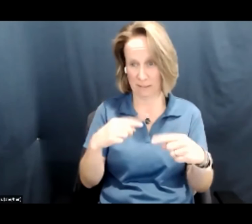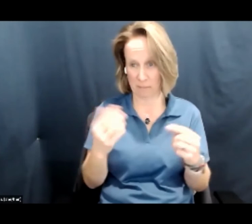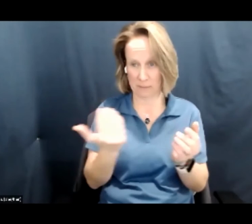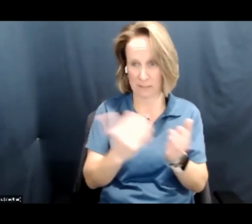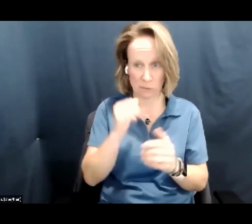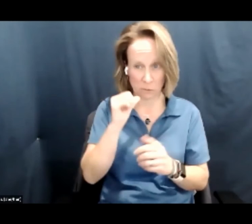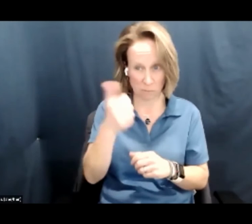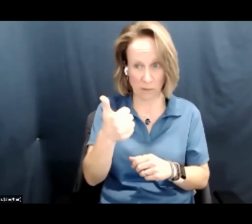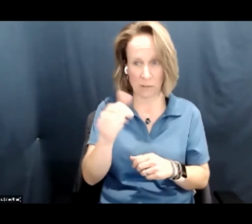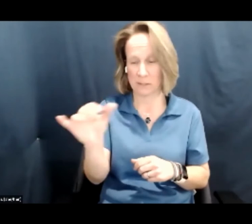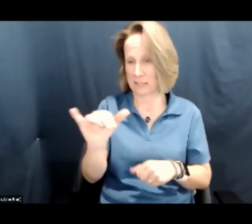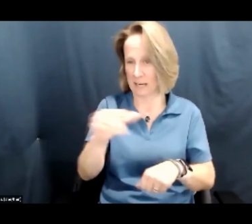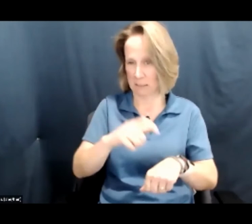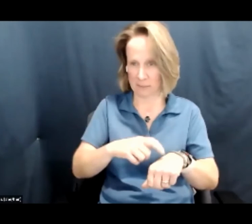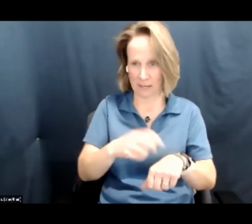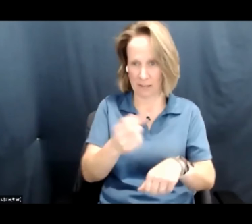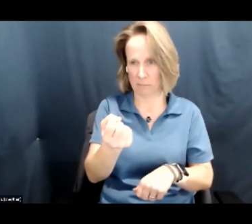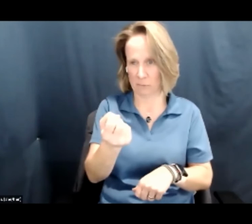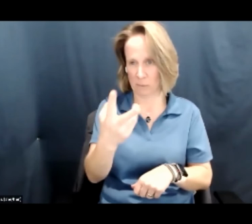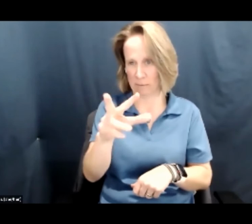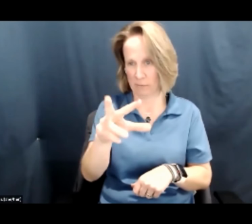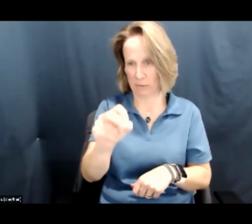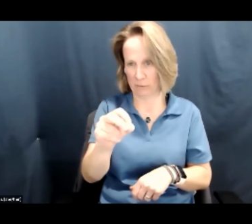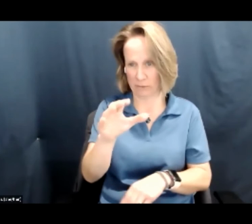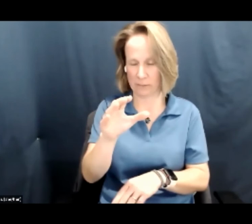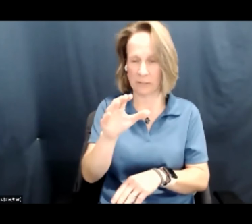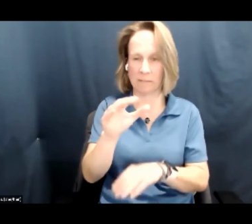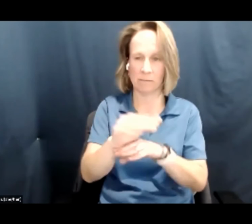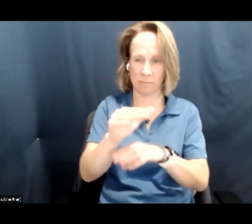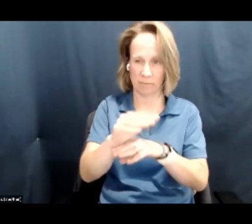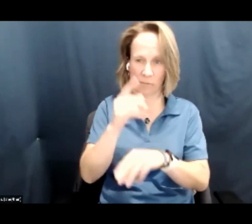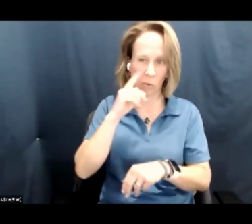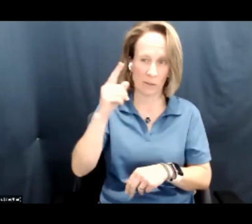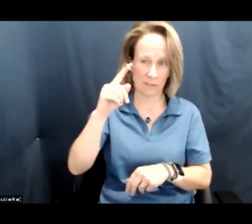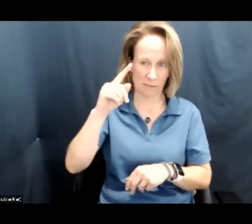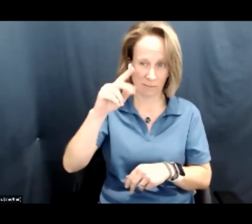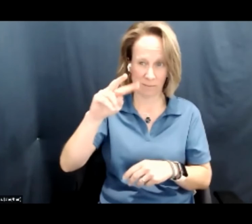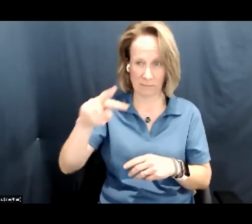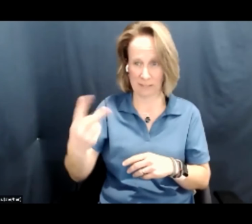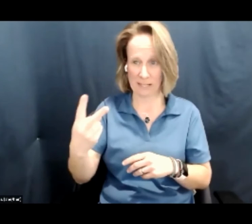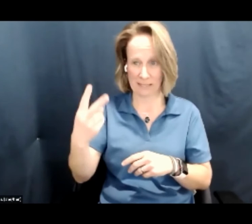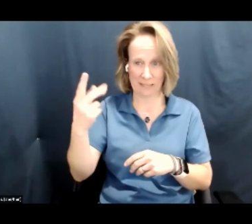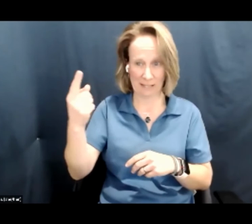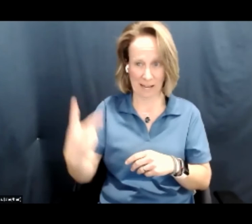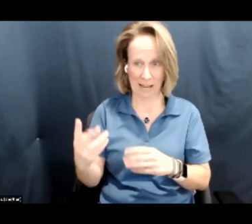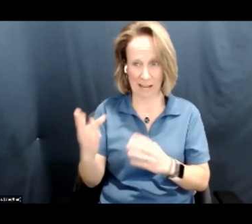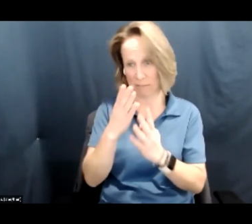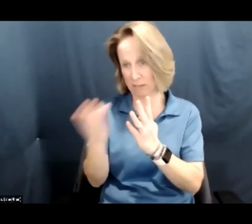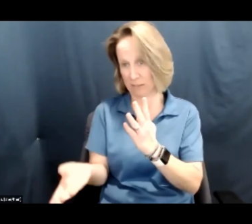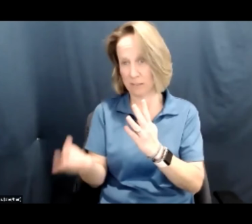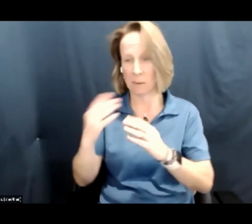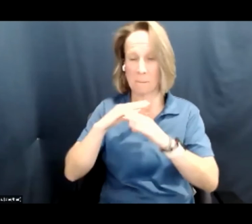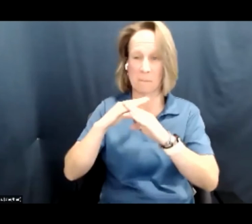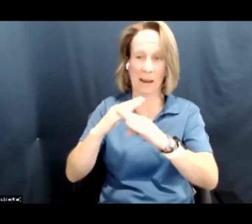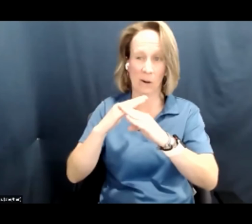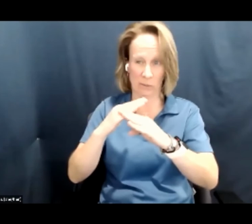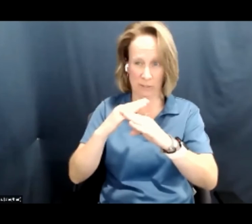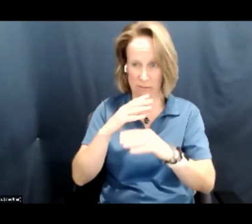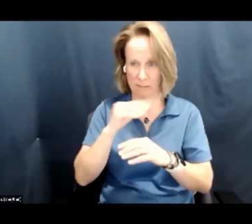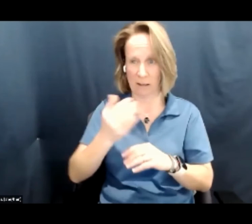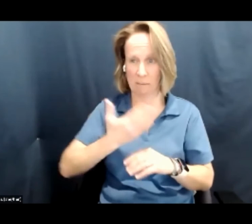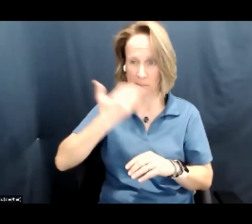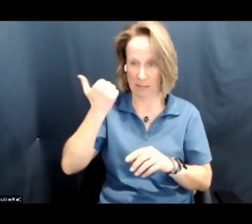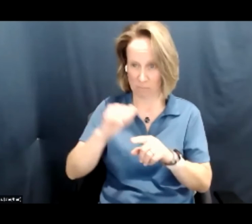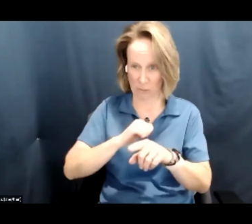time, 12:30 p.m. tomorrow. For the second half, when we're going to talk about barriers and best practices to serving LGBTQ